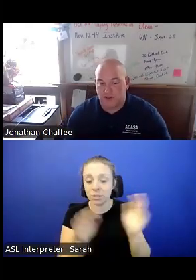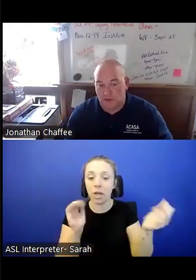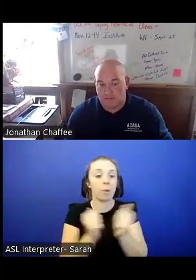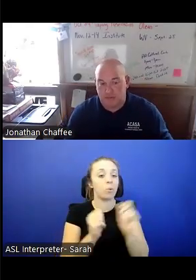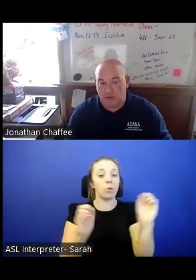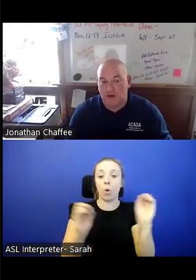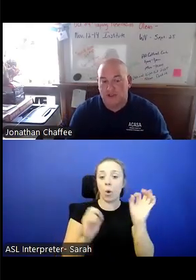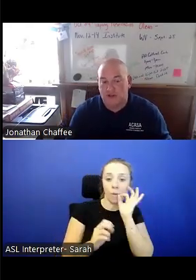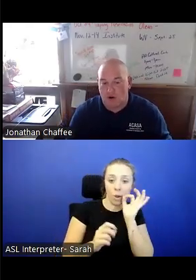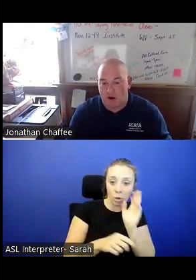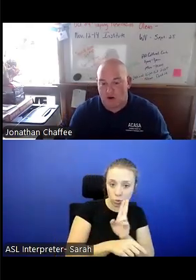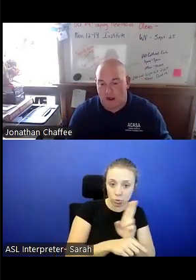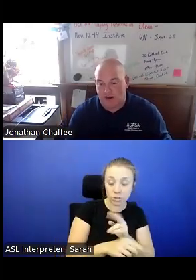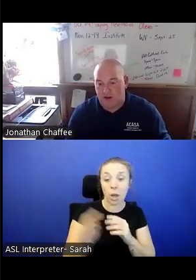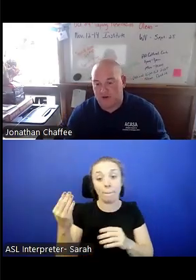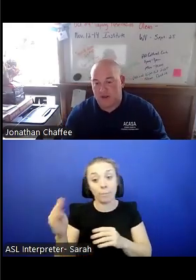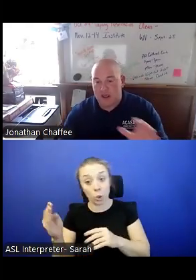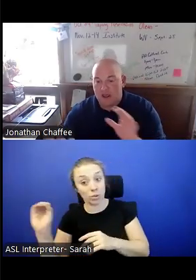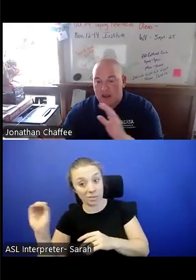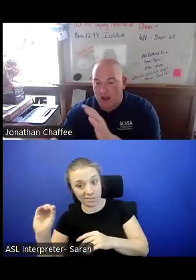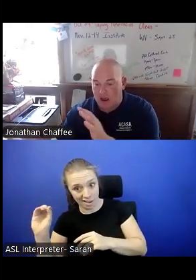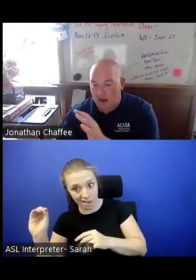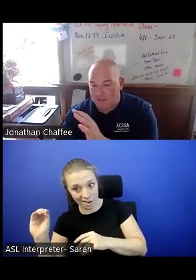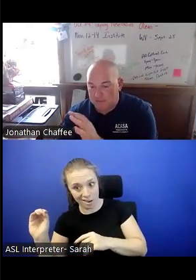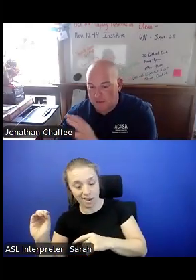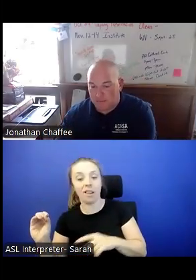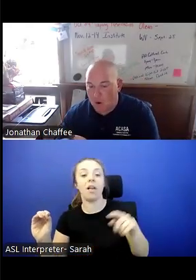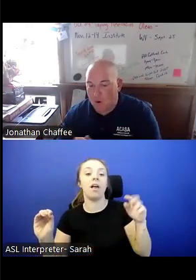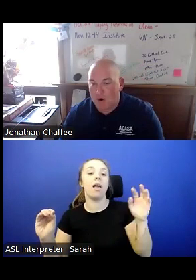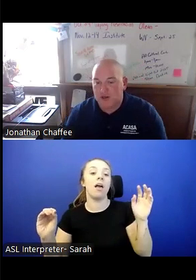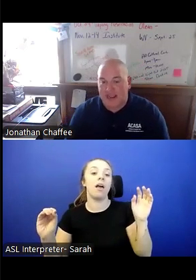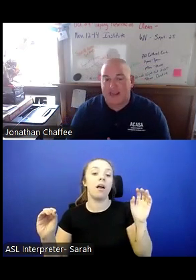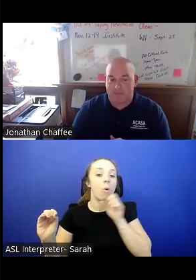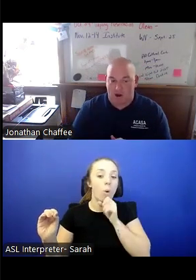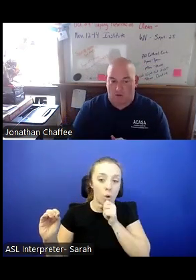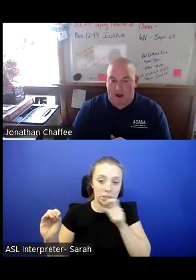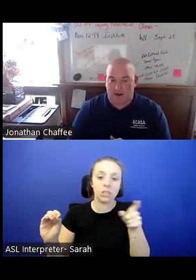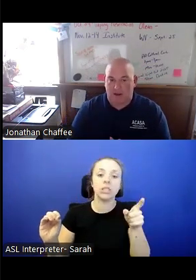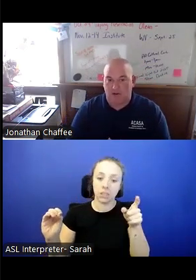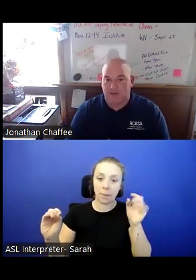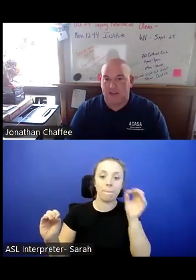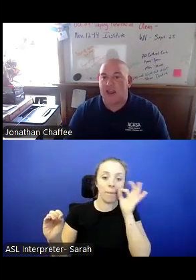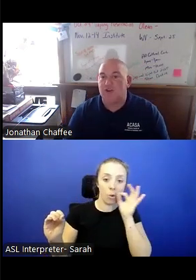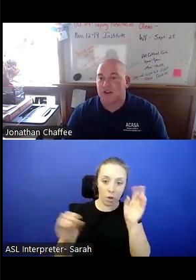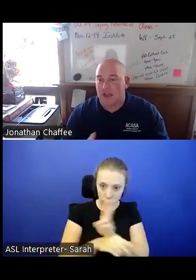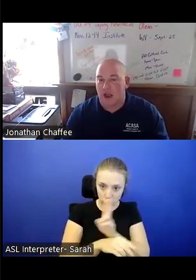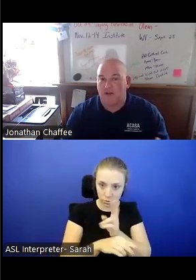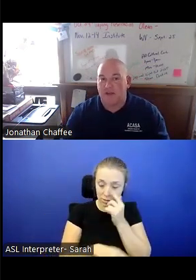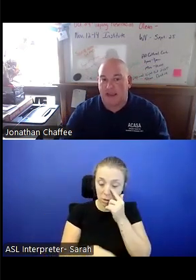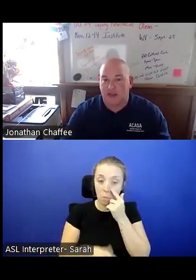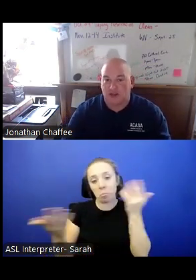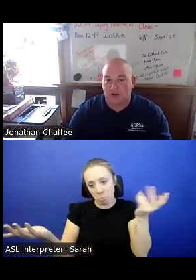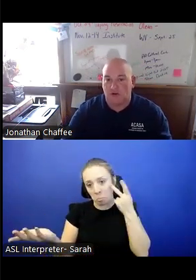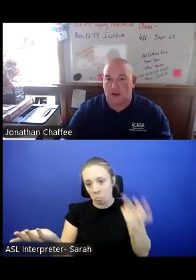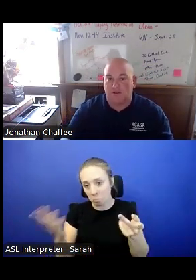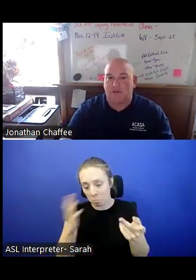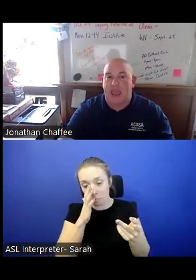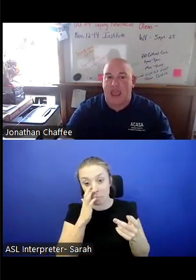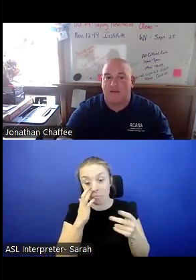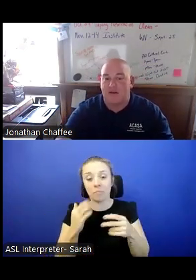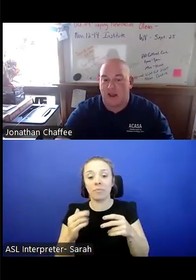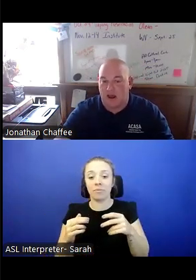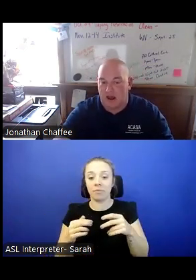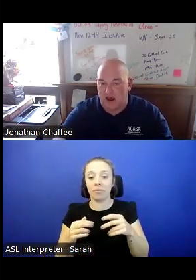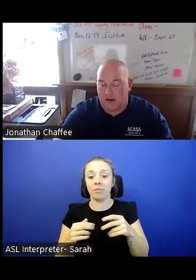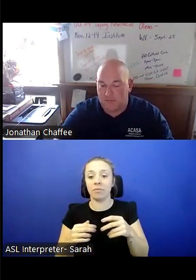use. So the blue is no marijuana use. The orange is marijuana use. And you can tell the issue if they